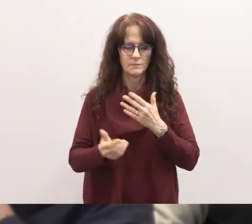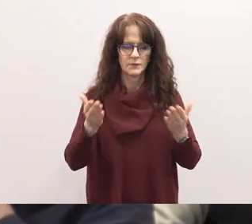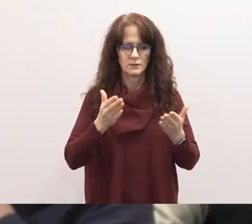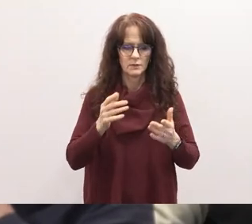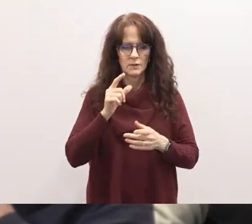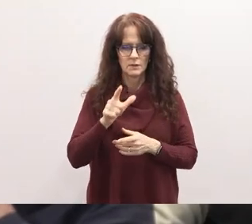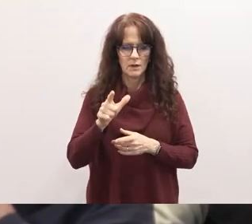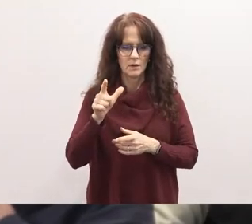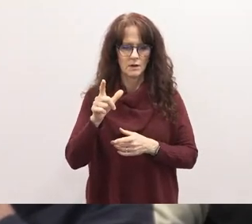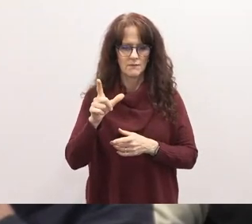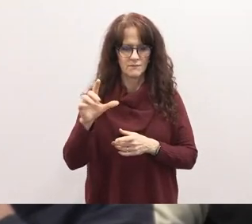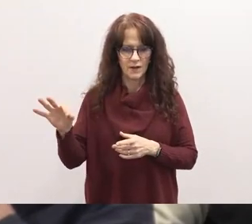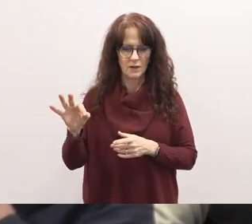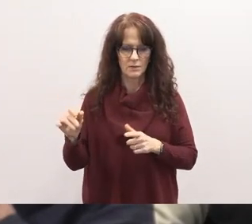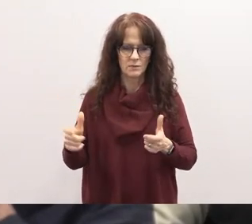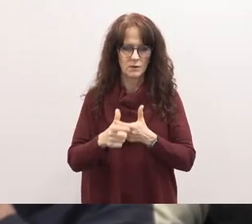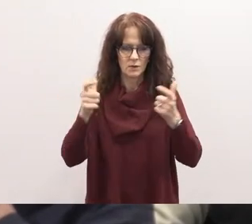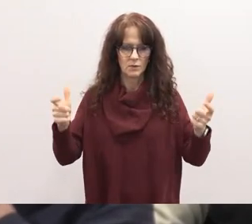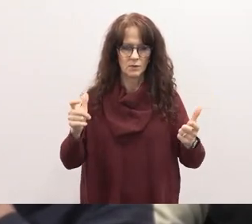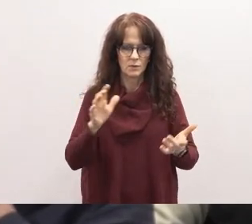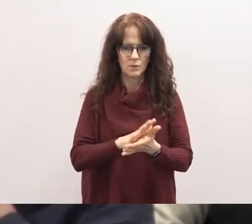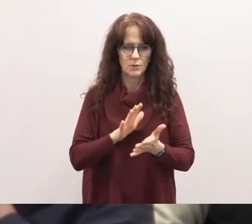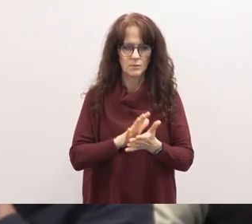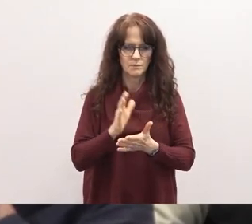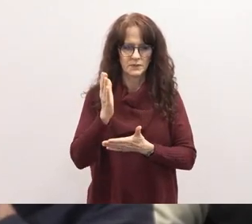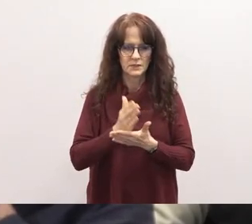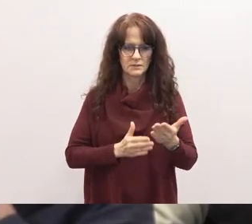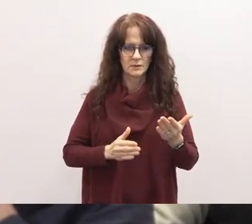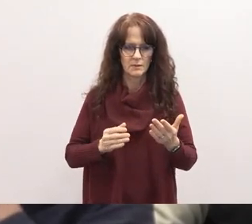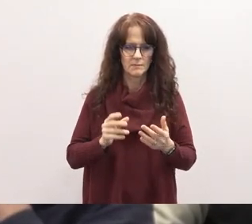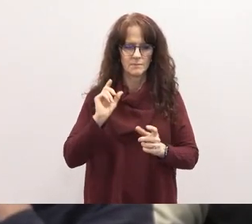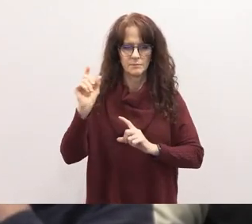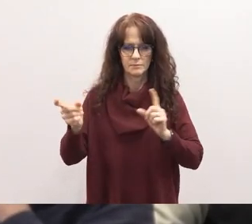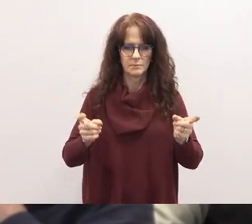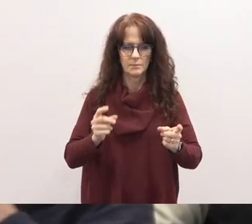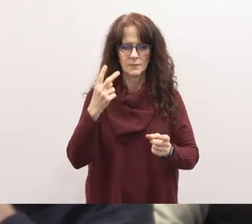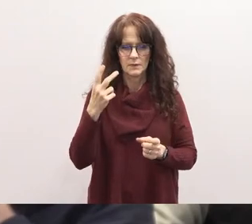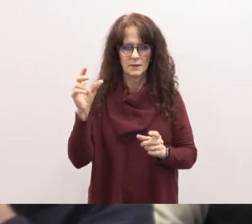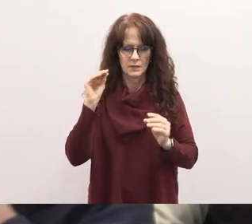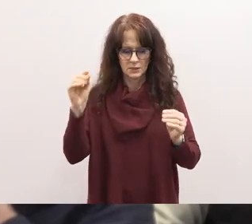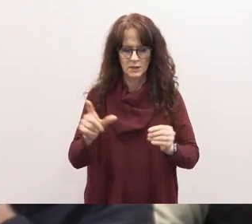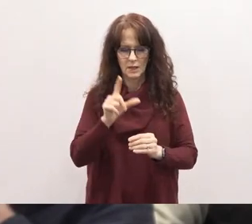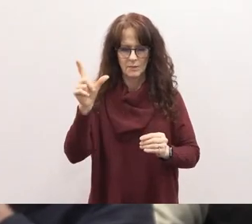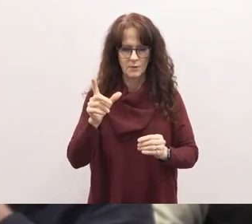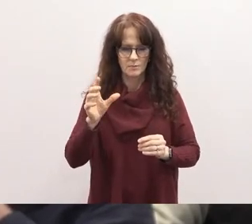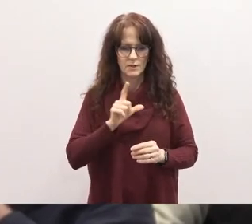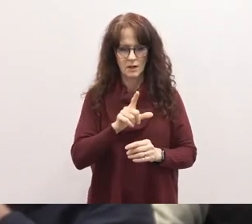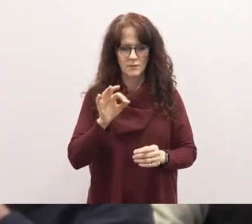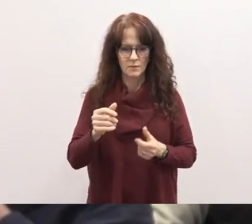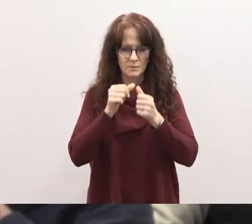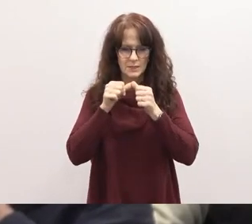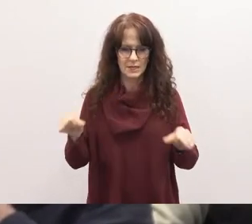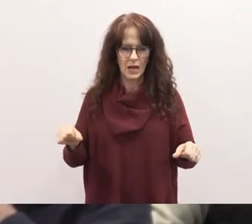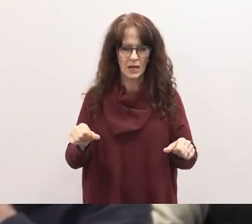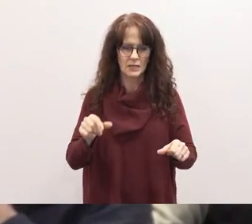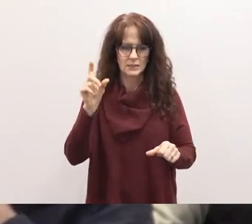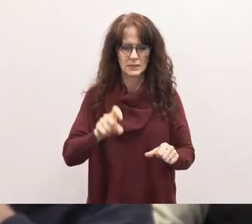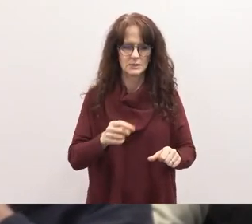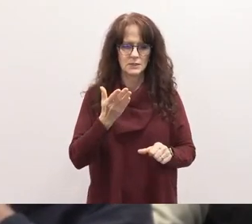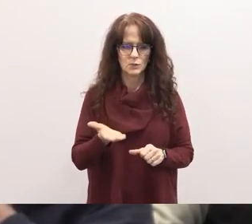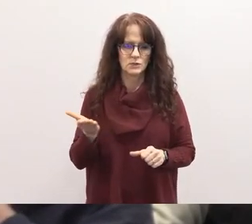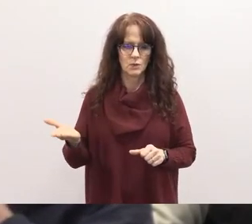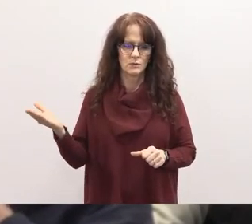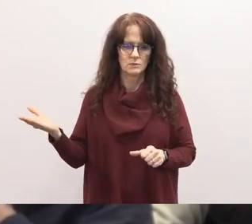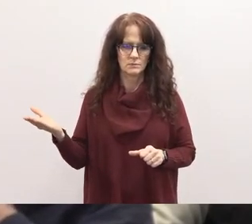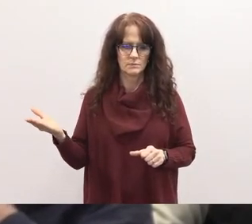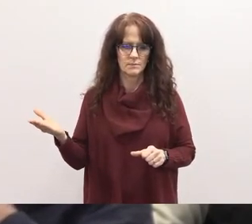at Longfellow are bigger than entire schools that are in some cases being allocated a teacher librarian when Longfellow is being denied this necessary resource.